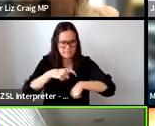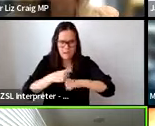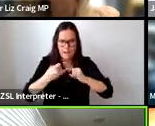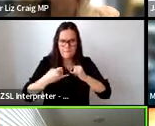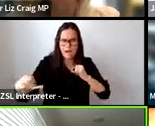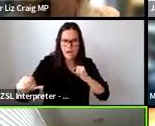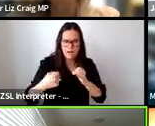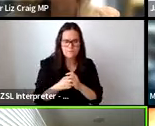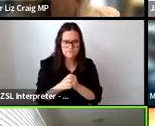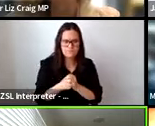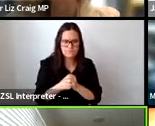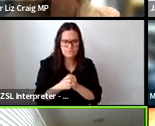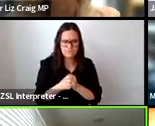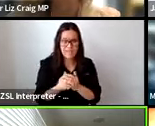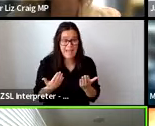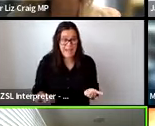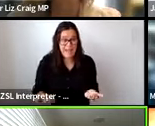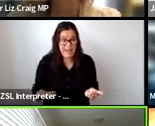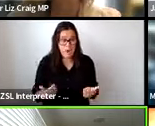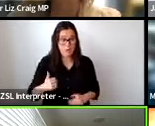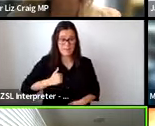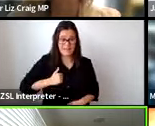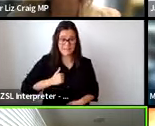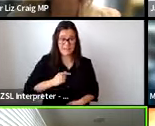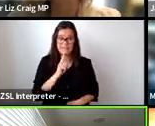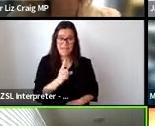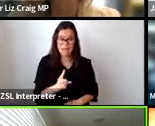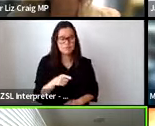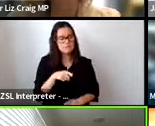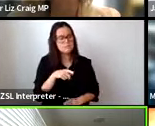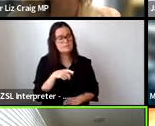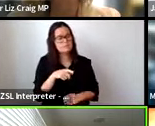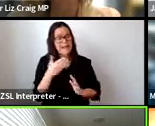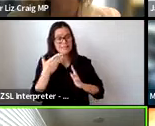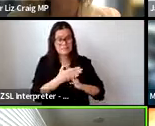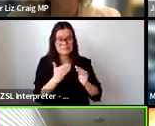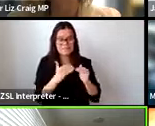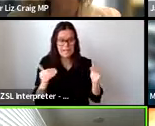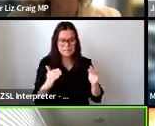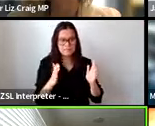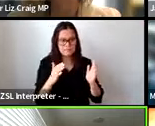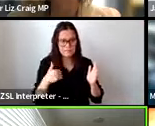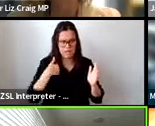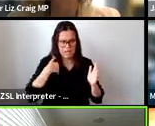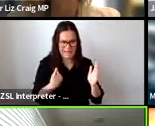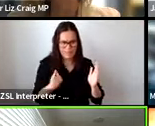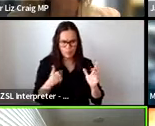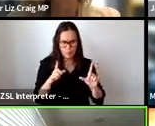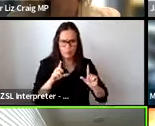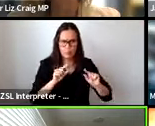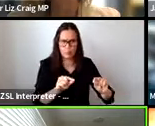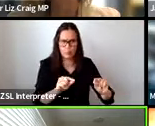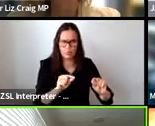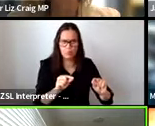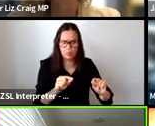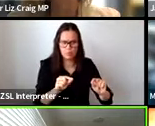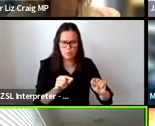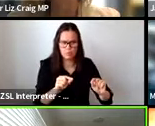is requiring the government to enact all the accessibility standards necessary to